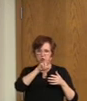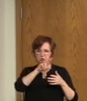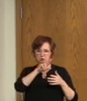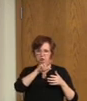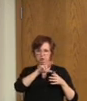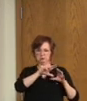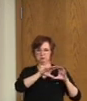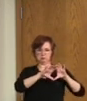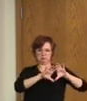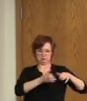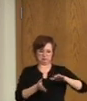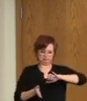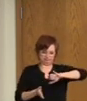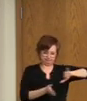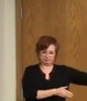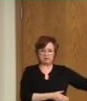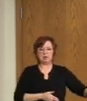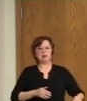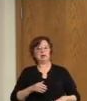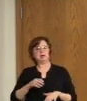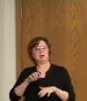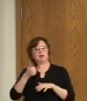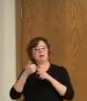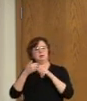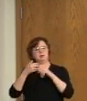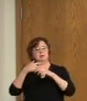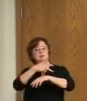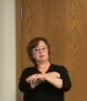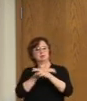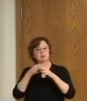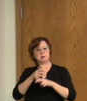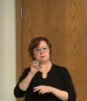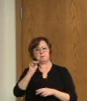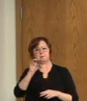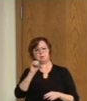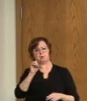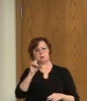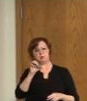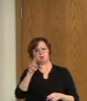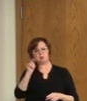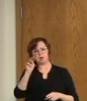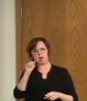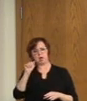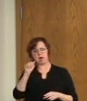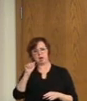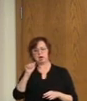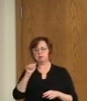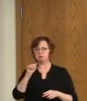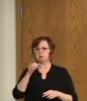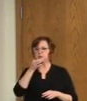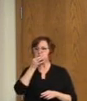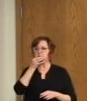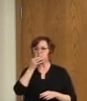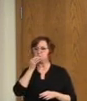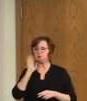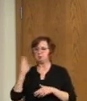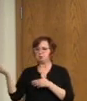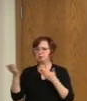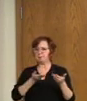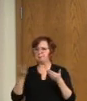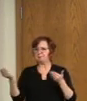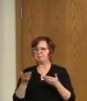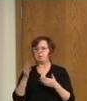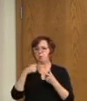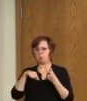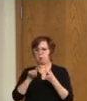days. And those shipments should begin almost immediately after that approval. The first